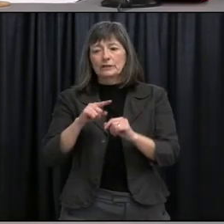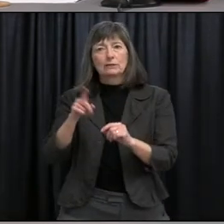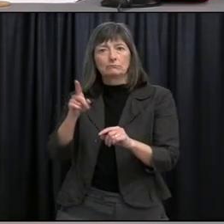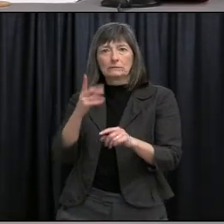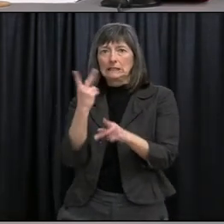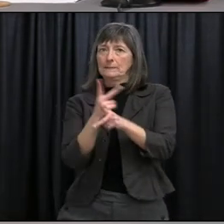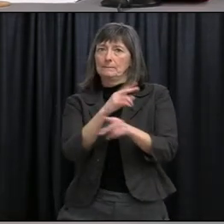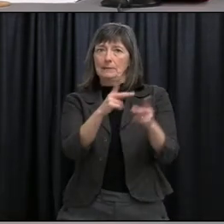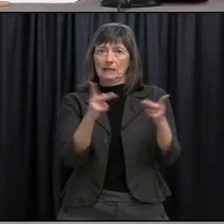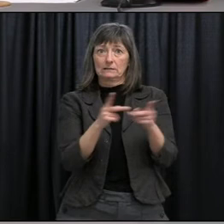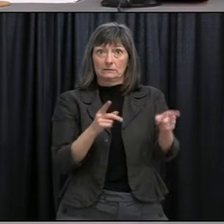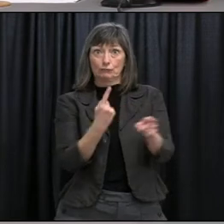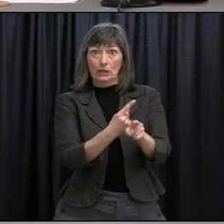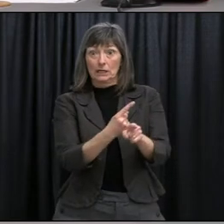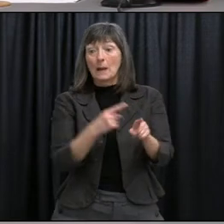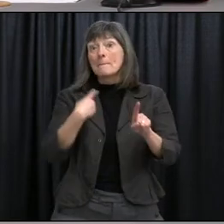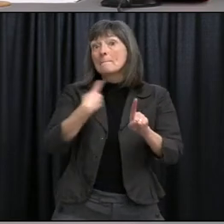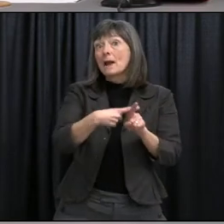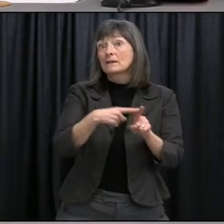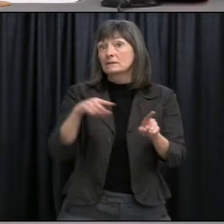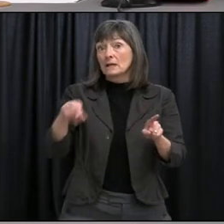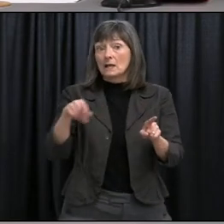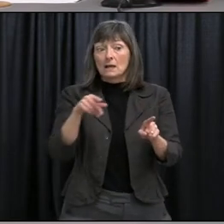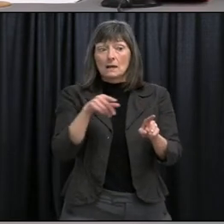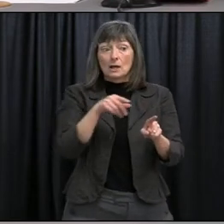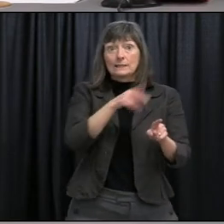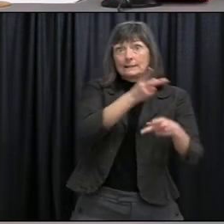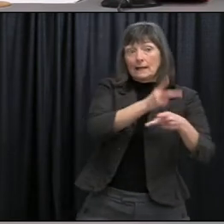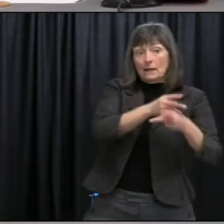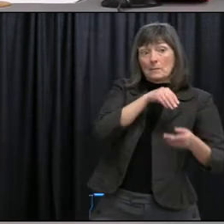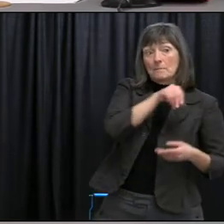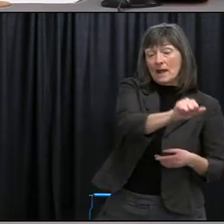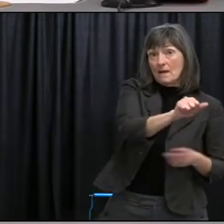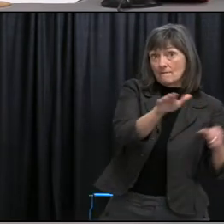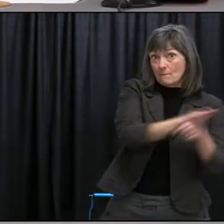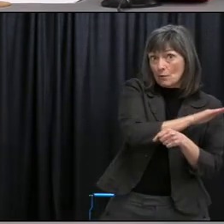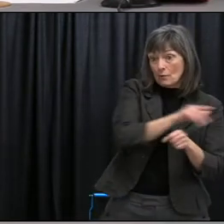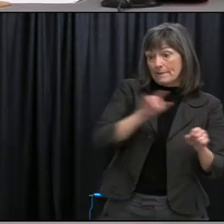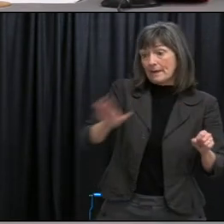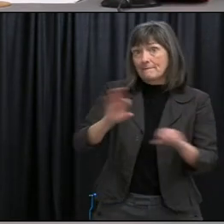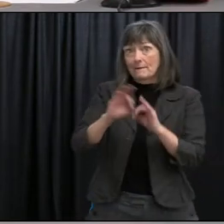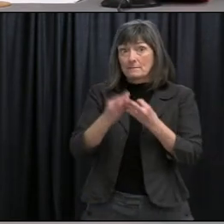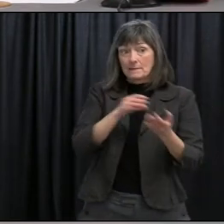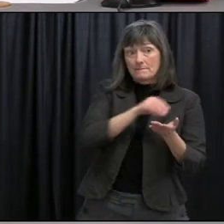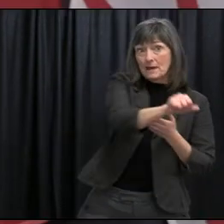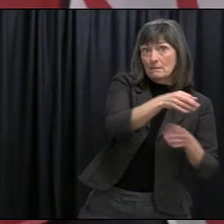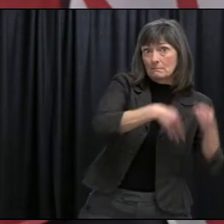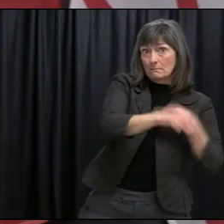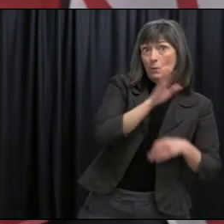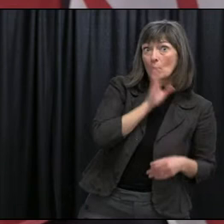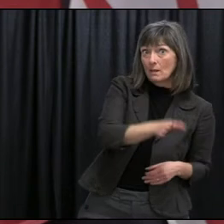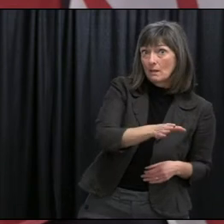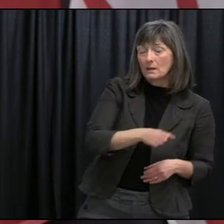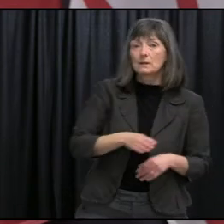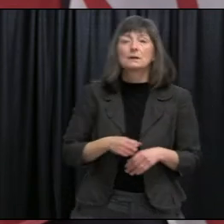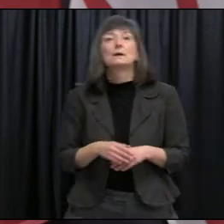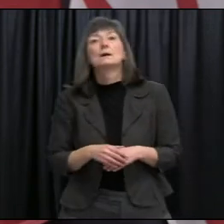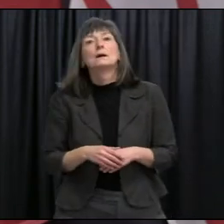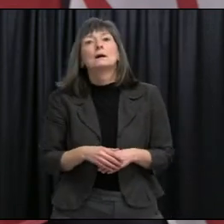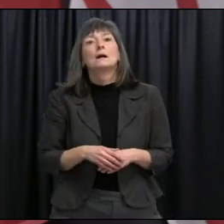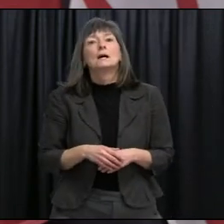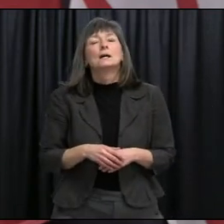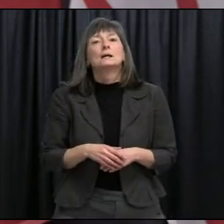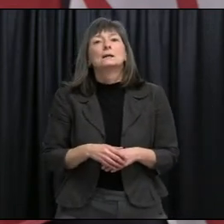full coverage of their fees for the days that they don't attend, or is it partial? No, the child care